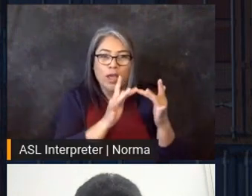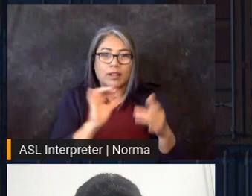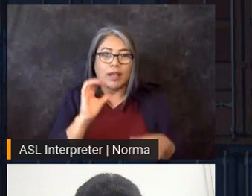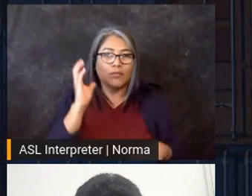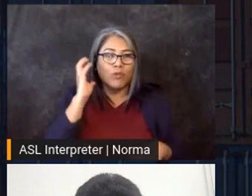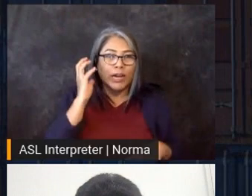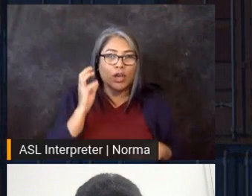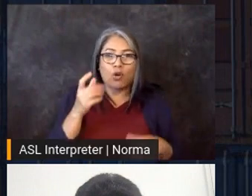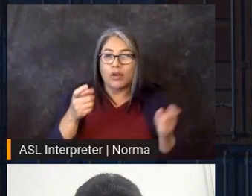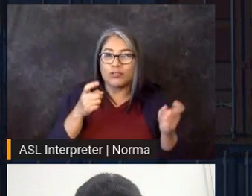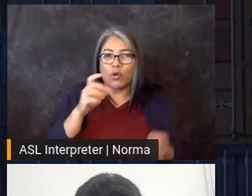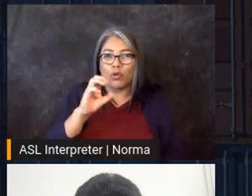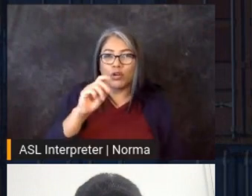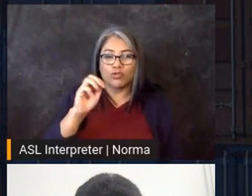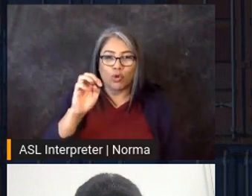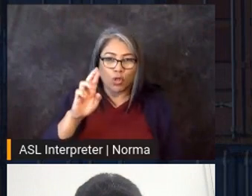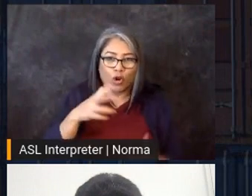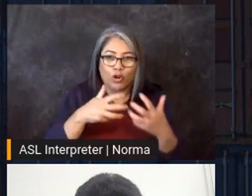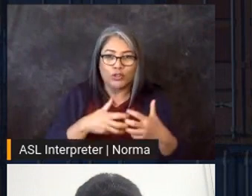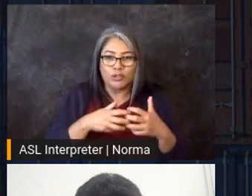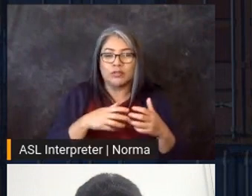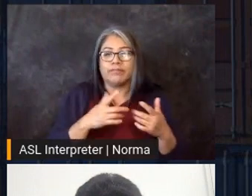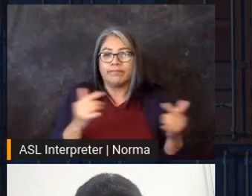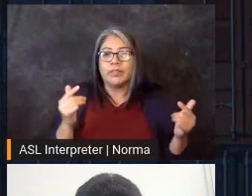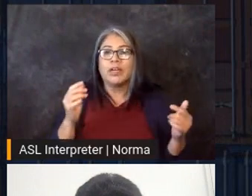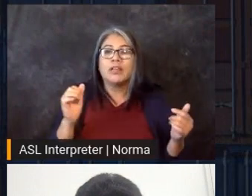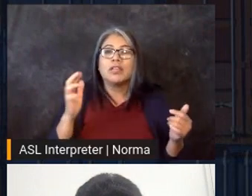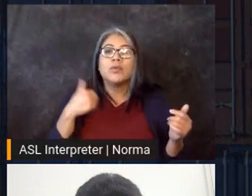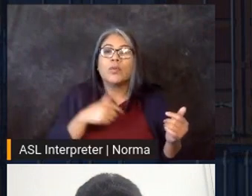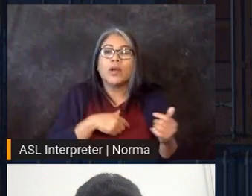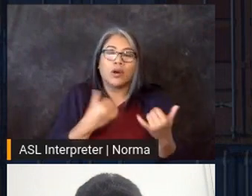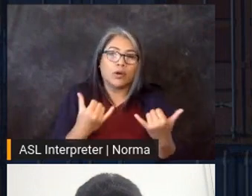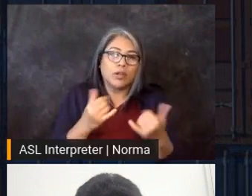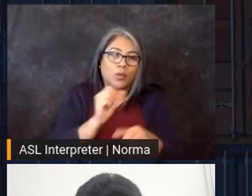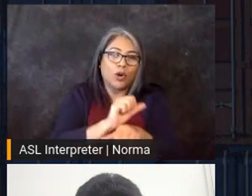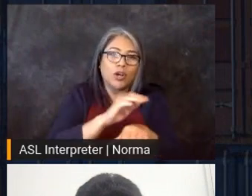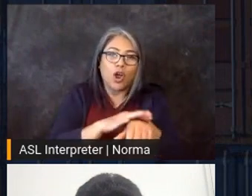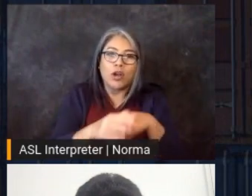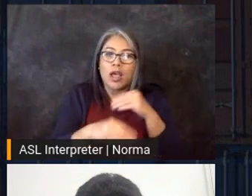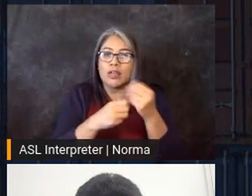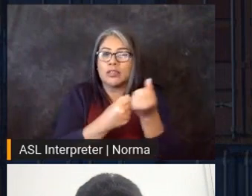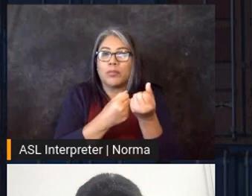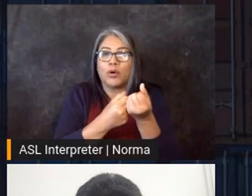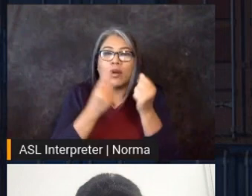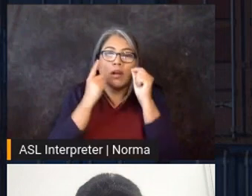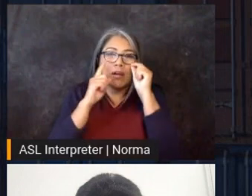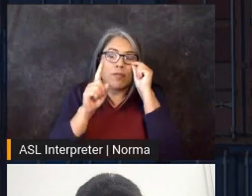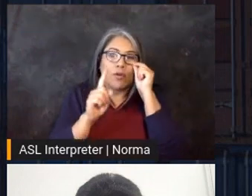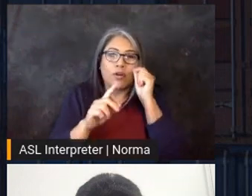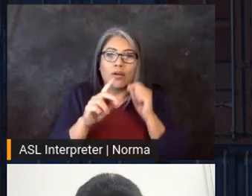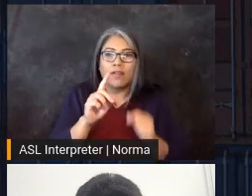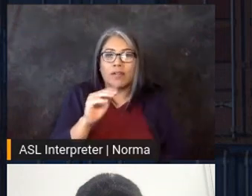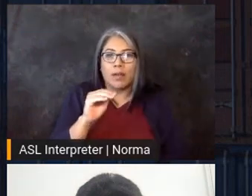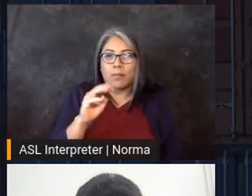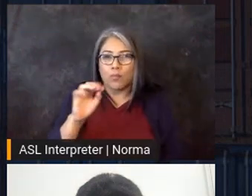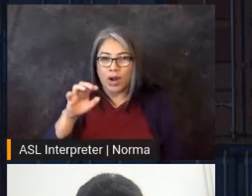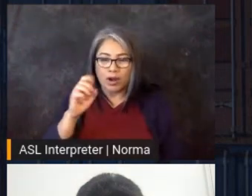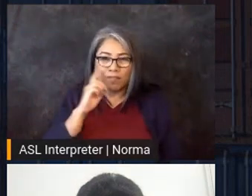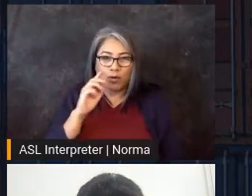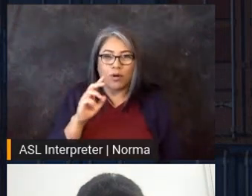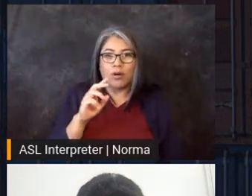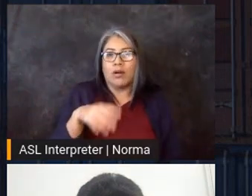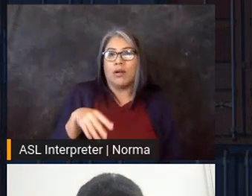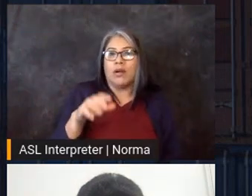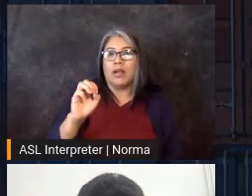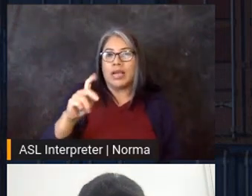such. So that's why we are currently working on adding support for bare metal for EKS Anywhere. There's